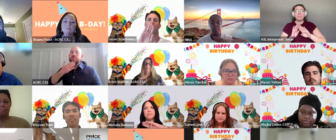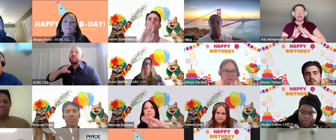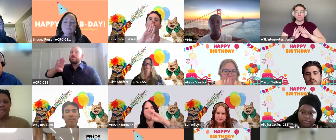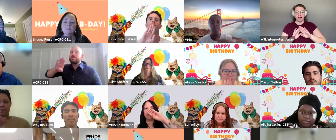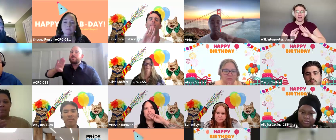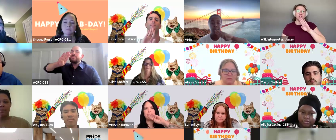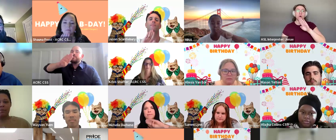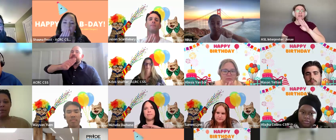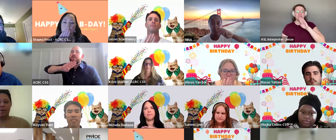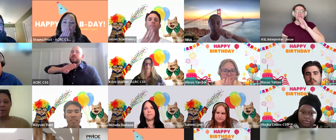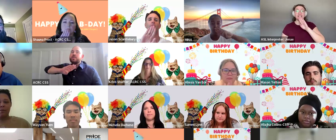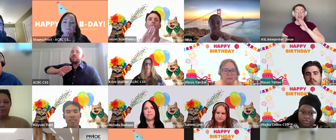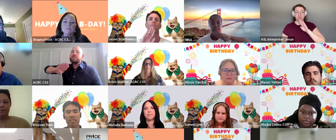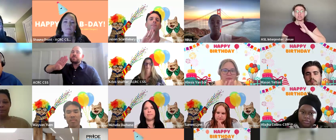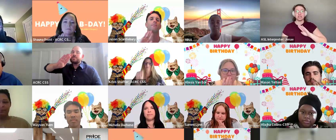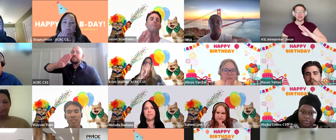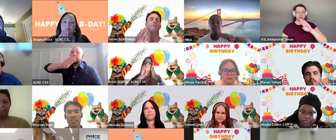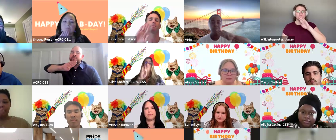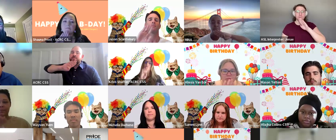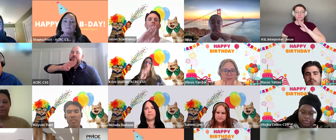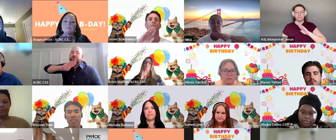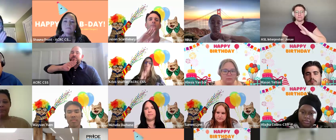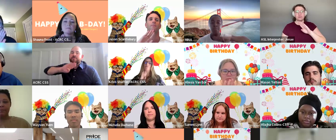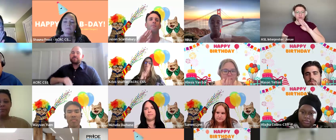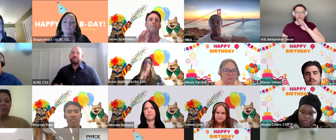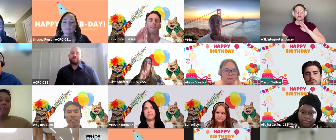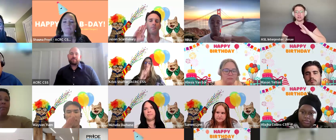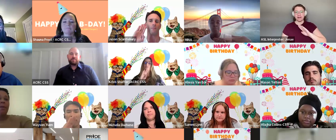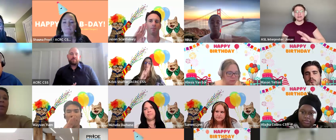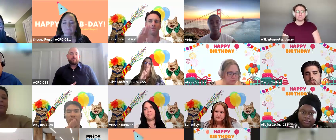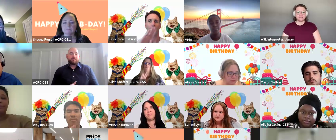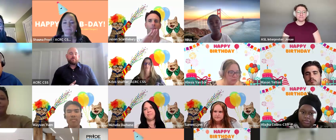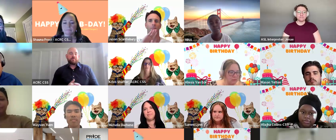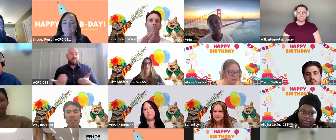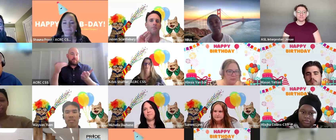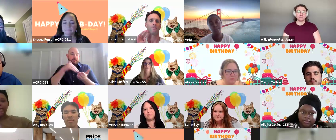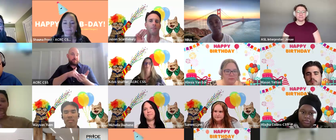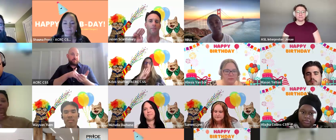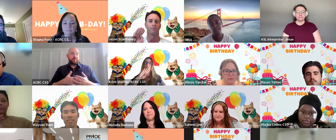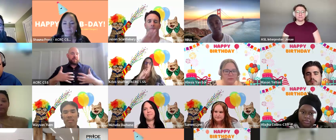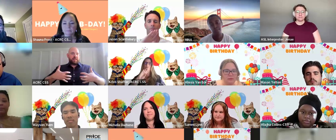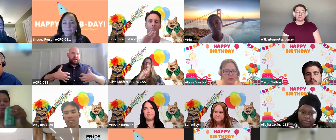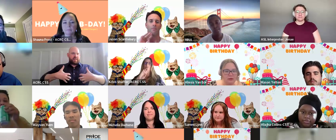chin with the back of your hand. You want to actually touch your chin. So frustrated.